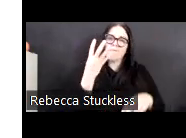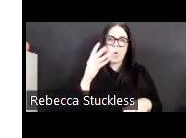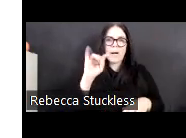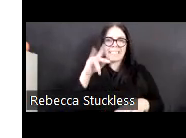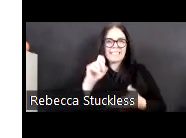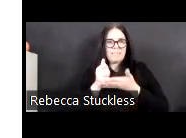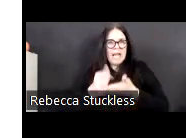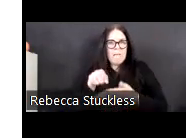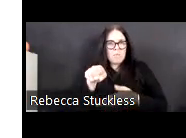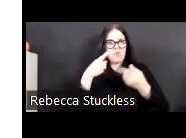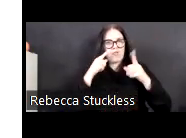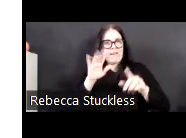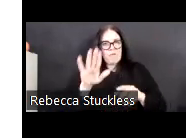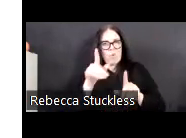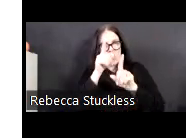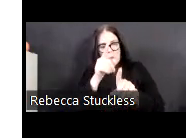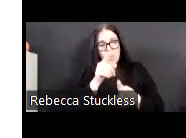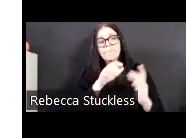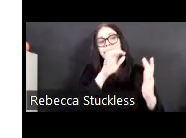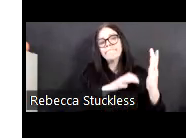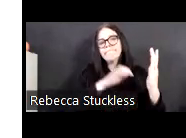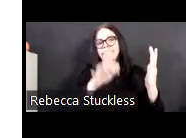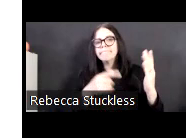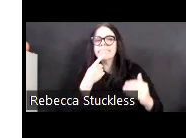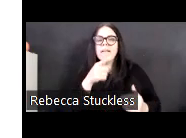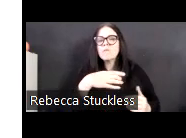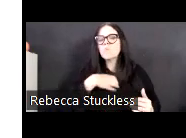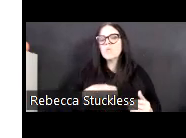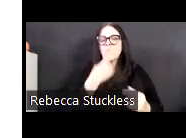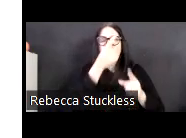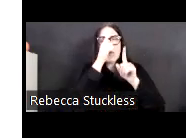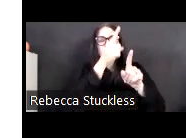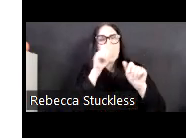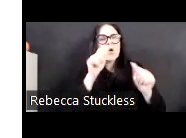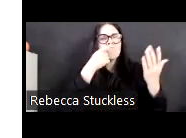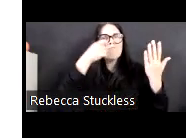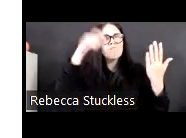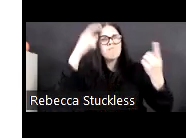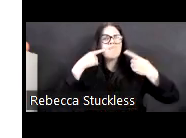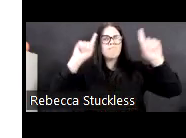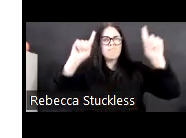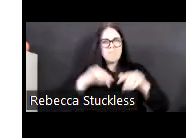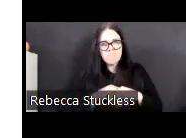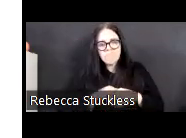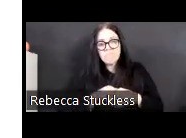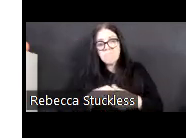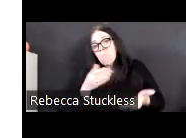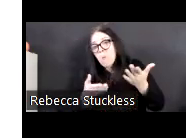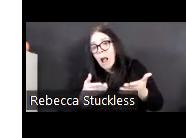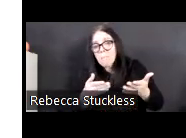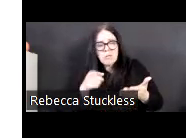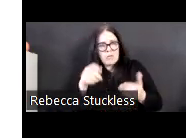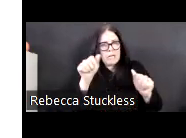goals. And the text says, what is the one goal you wish you could accomplish? Chances are you have no problem naming